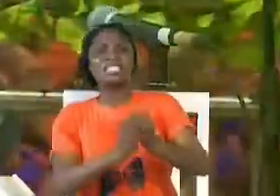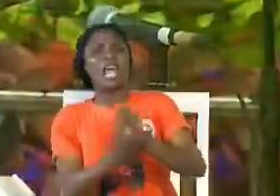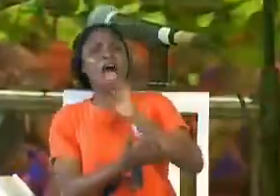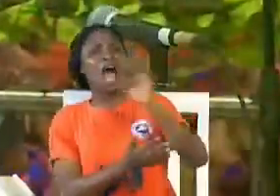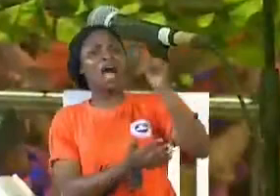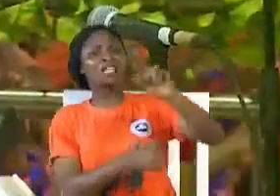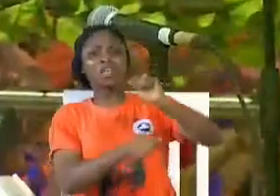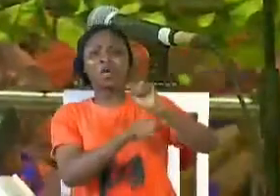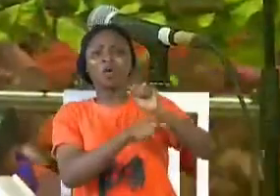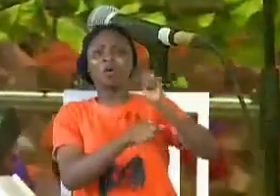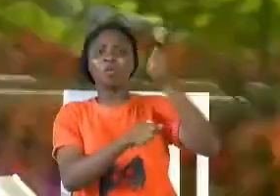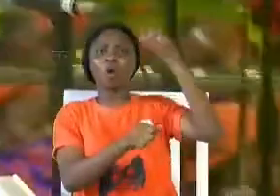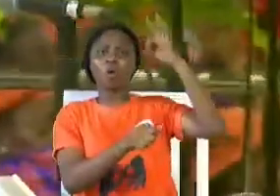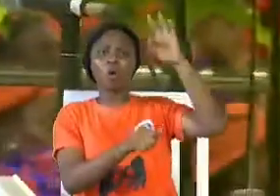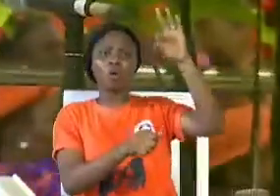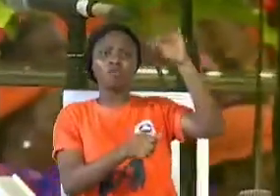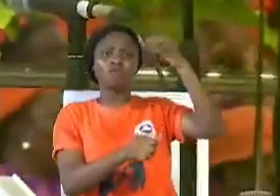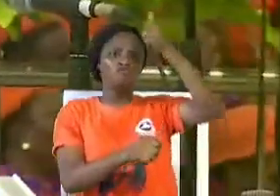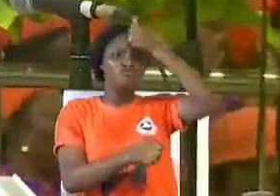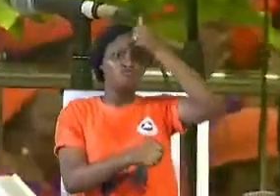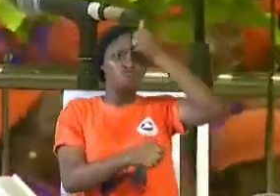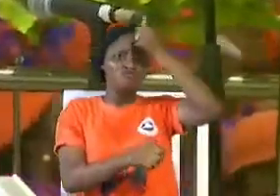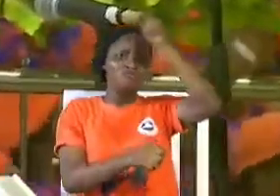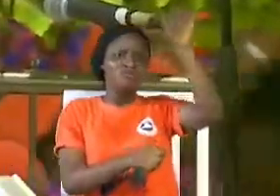they are the stupidity of men.